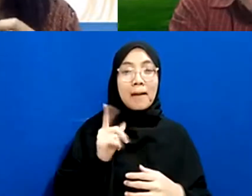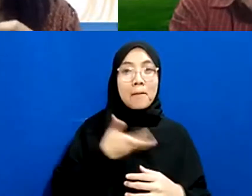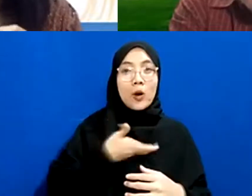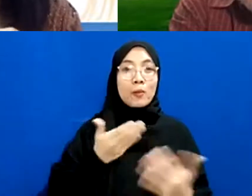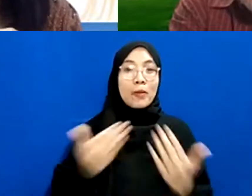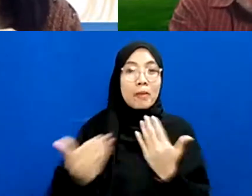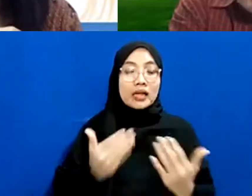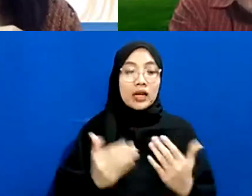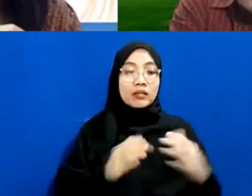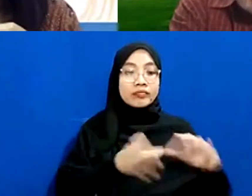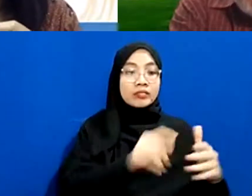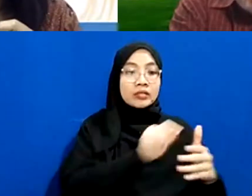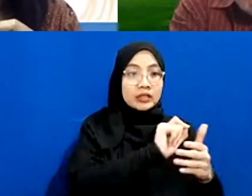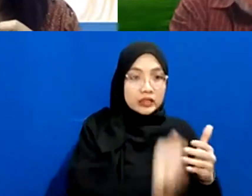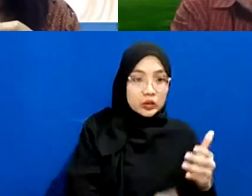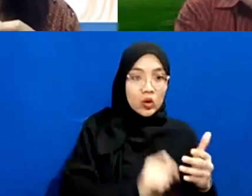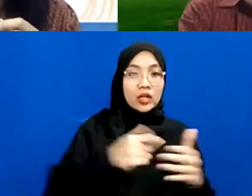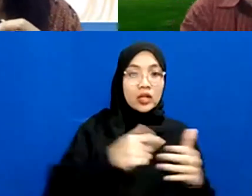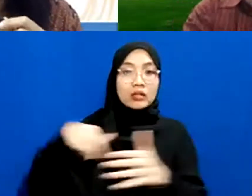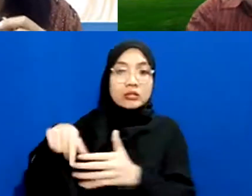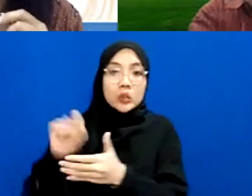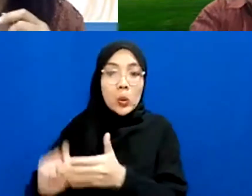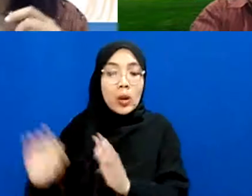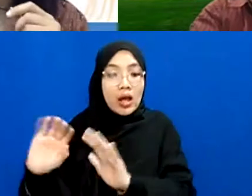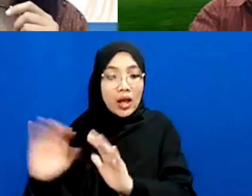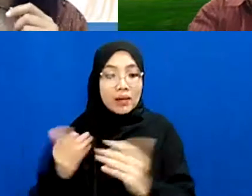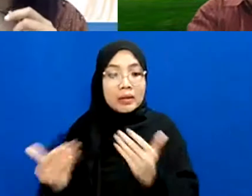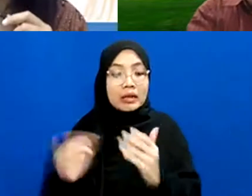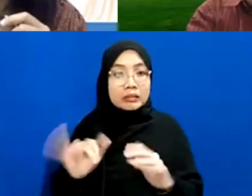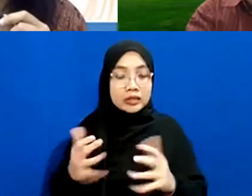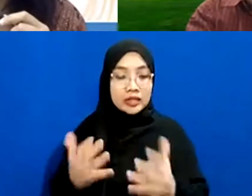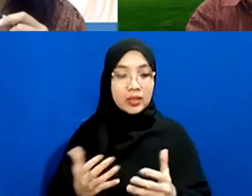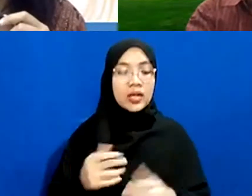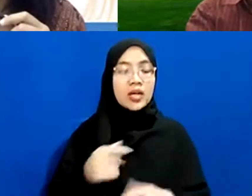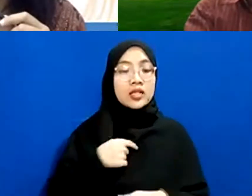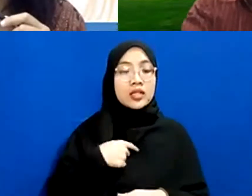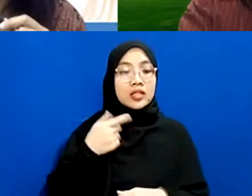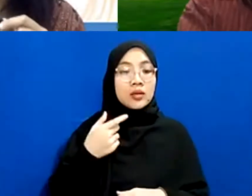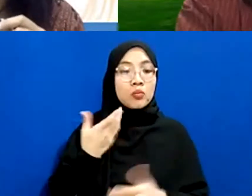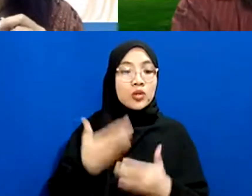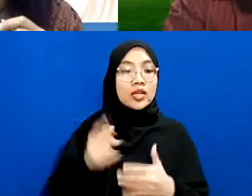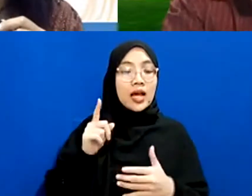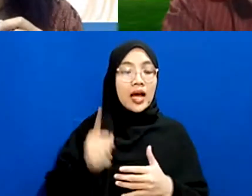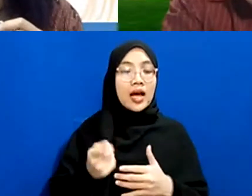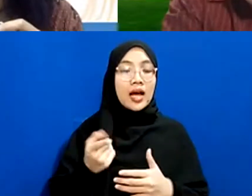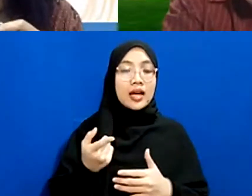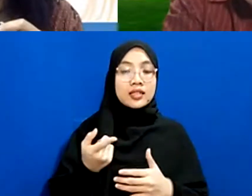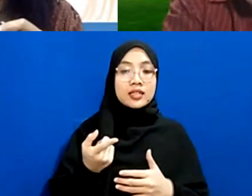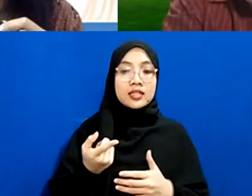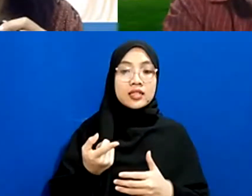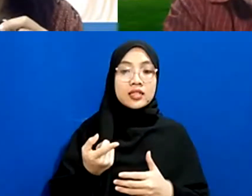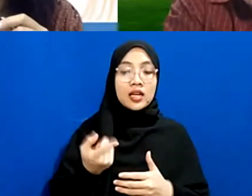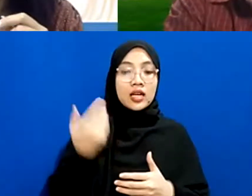stage. And I think they are trying to capture cross-sectional research. Yeah.